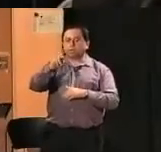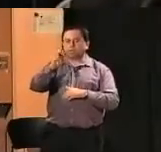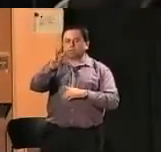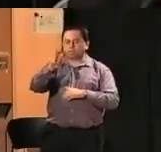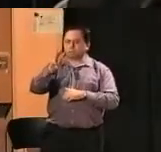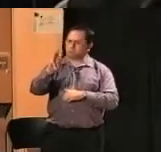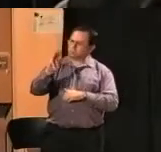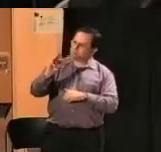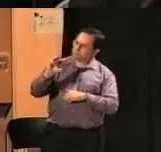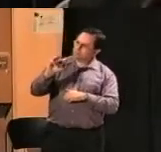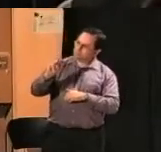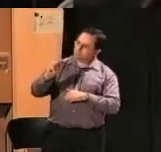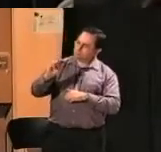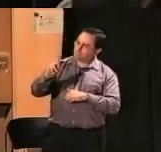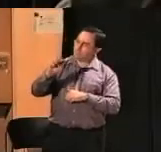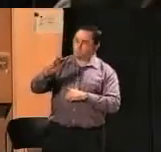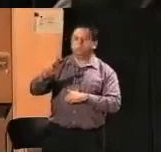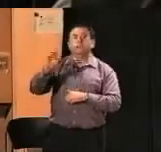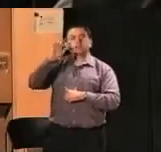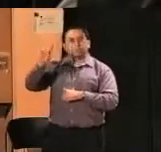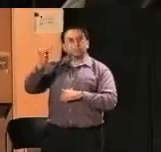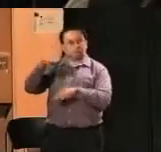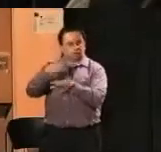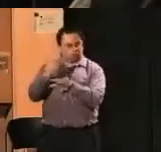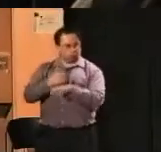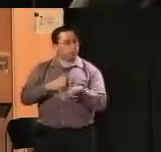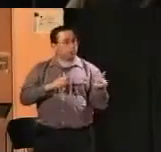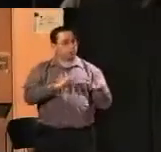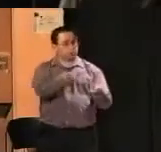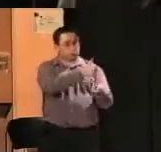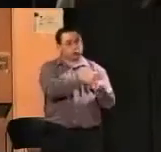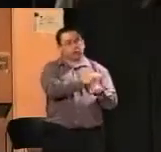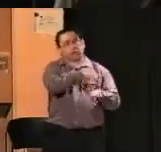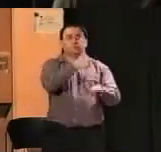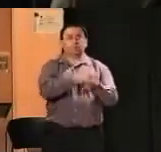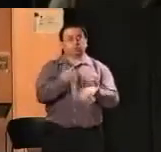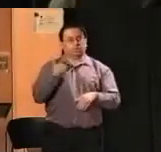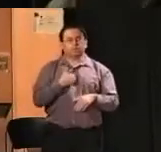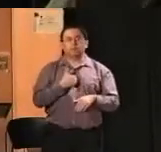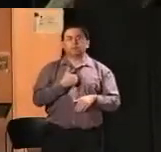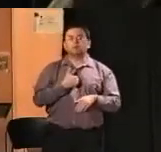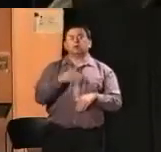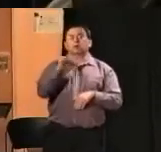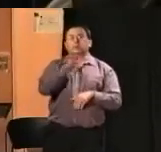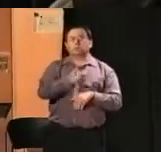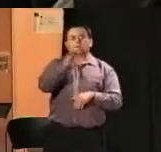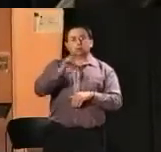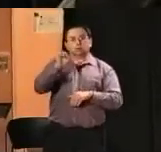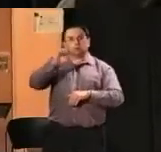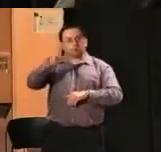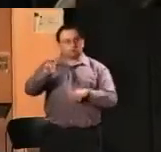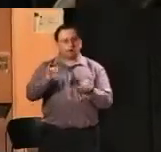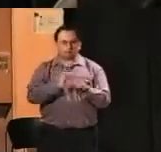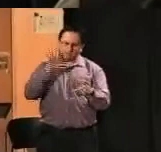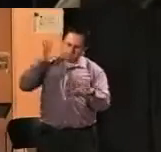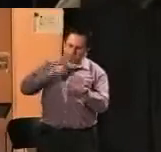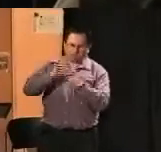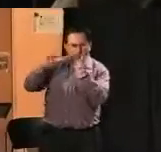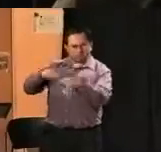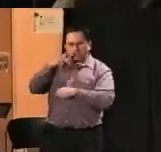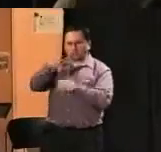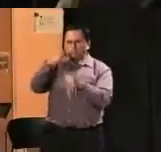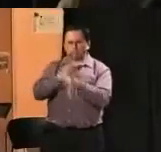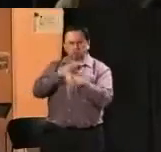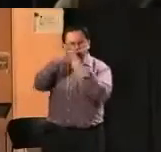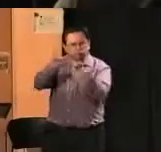Alberta. She was a founding member of the Canadian Cultural Society of the Deaf and has been active in the society for 30 years.